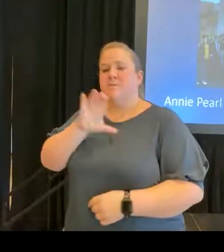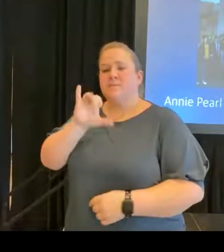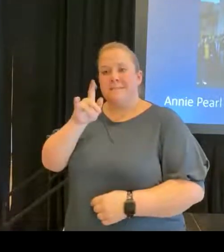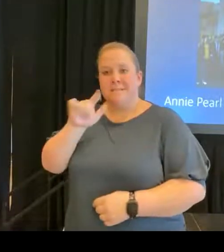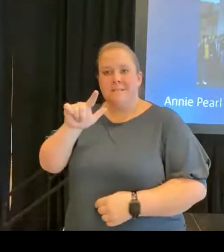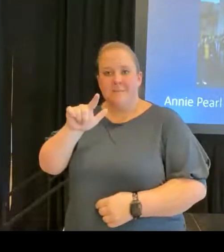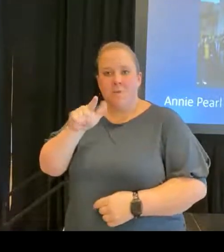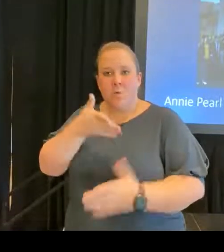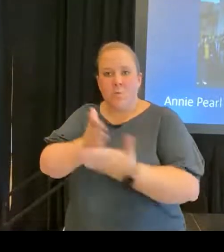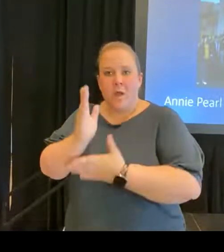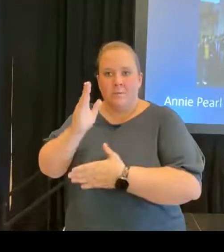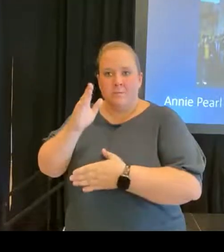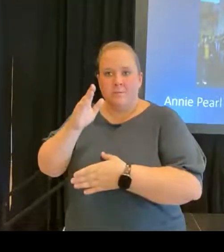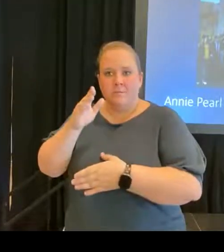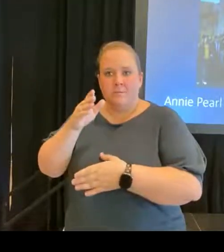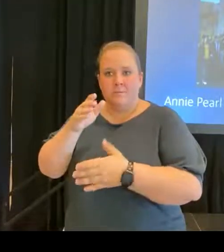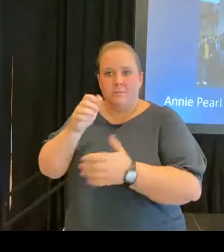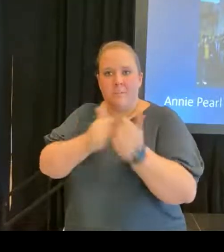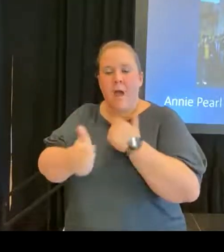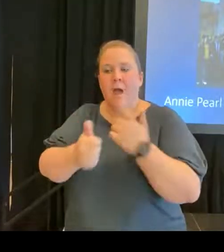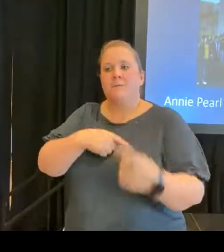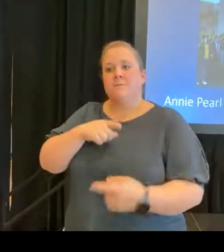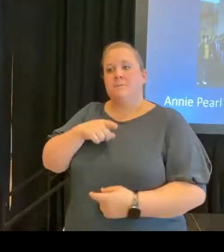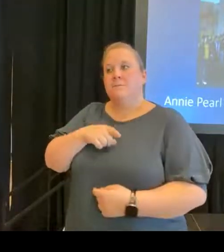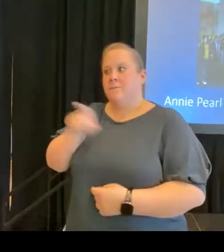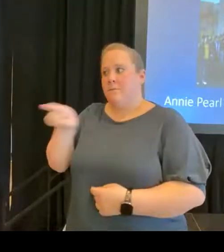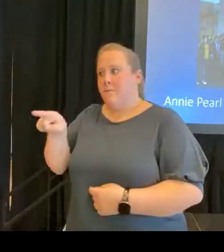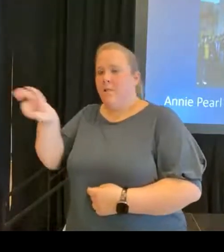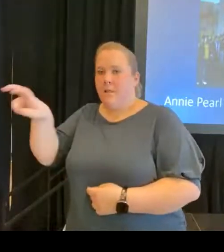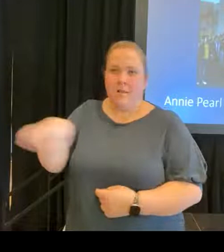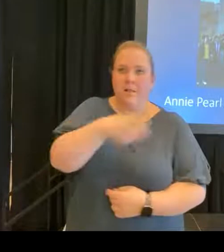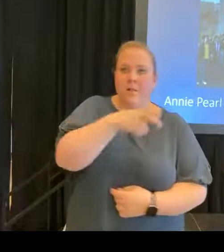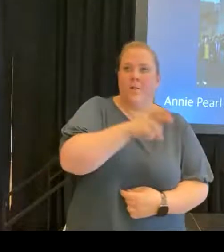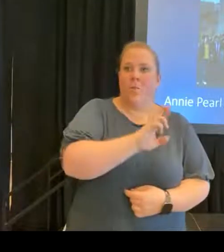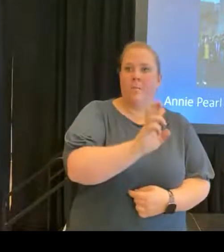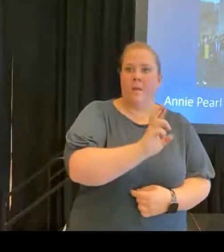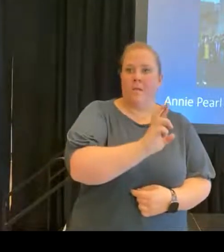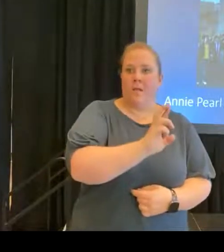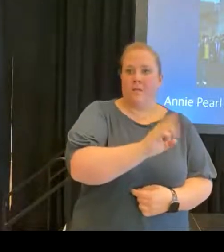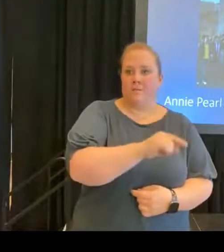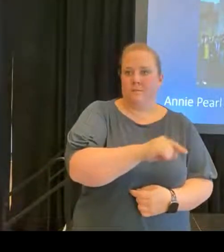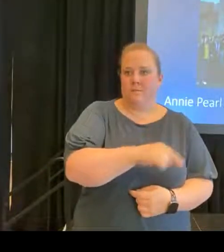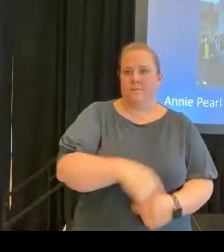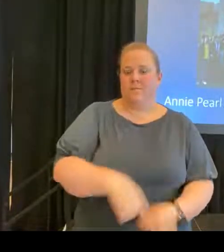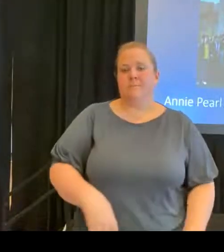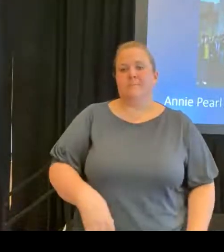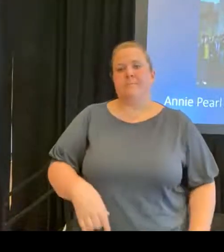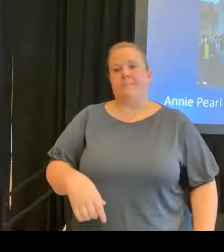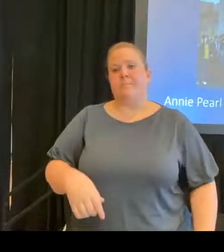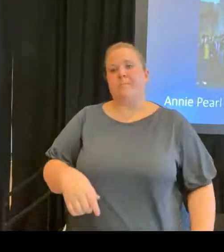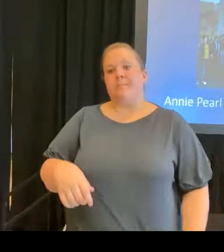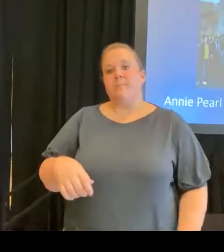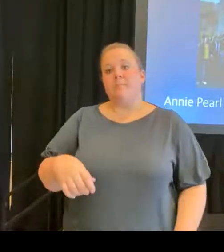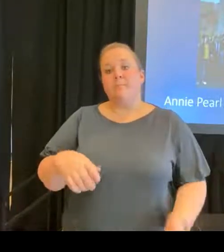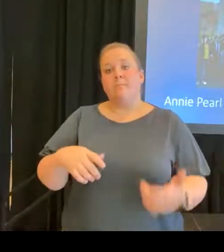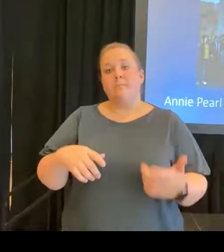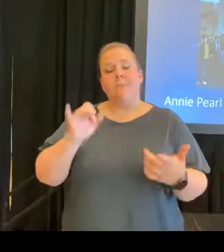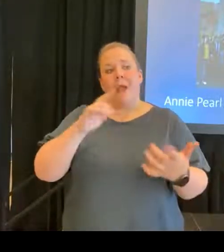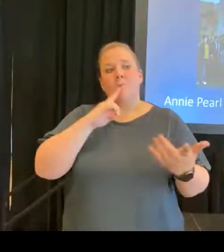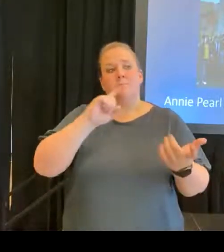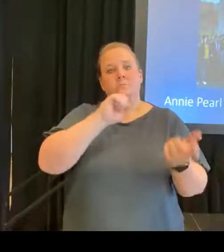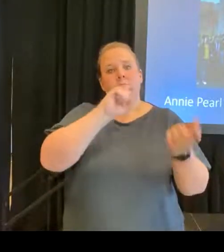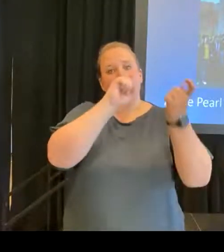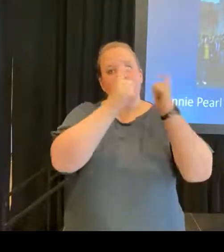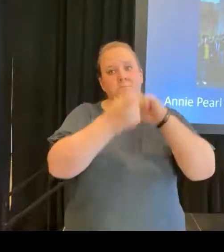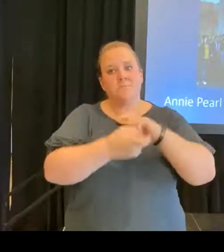Rights Bill under Lyndon Johnson. Then they moved to the Republican Party. And it has evolved